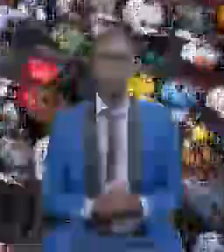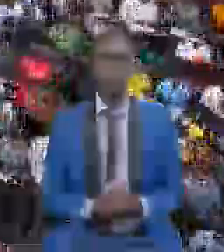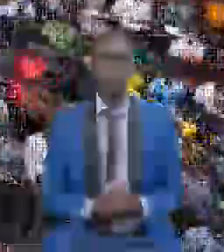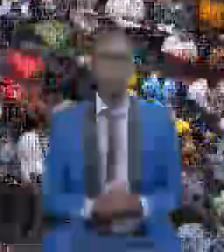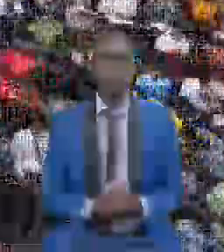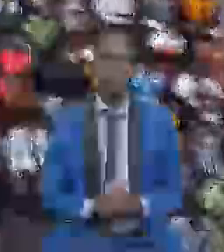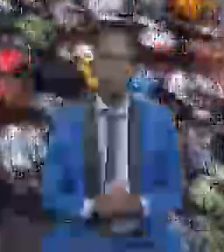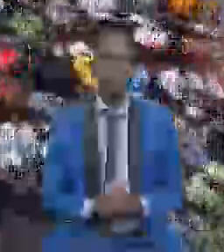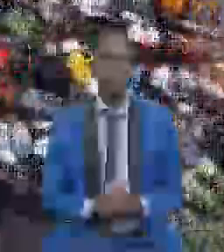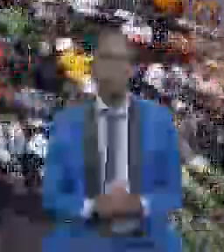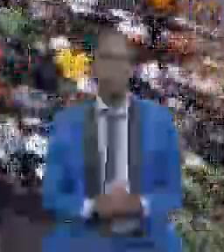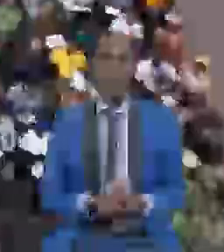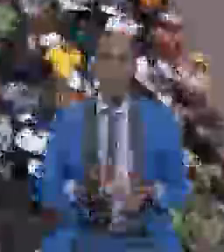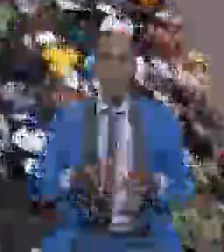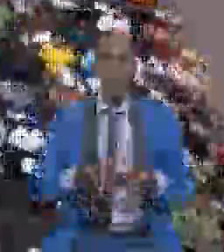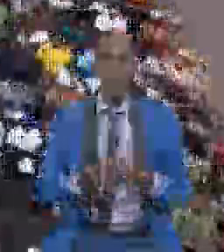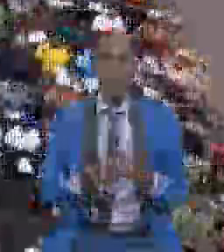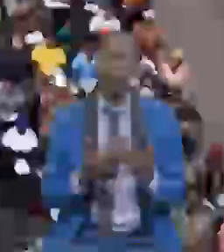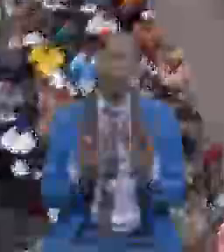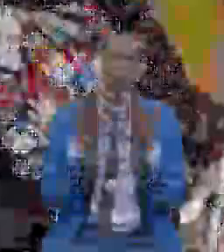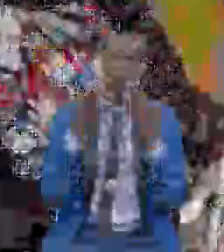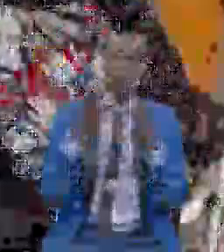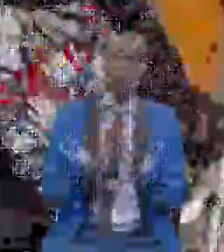How grateful we are to God that we are not